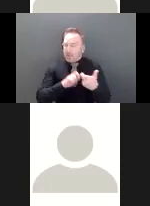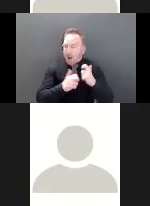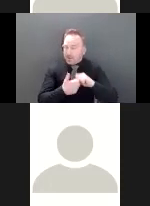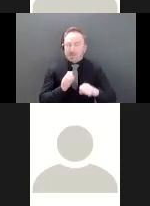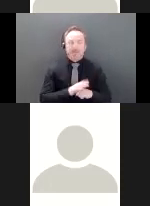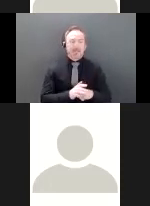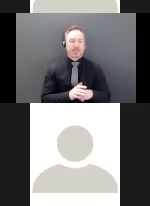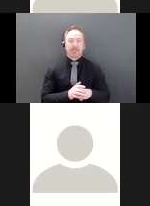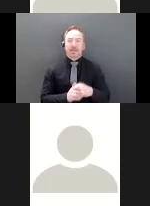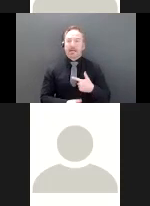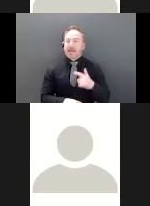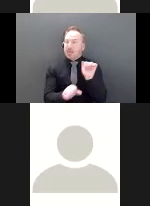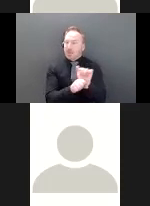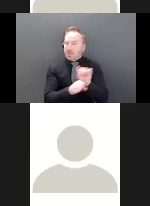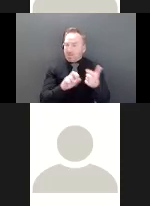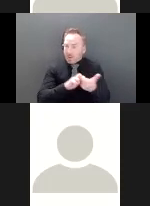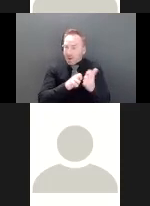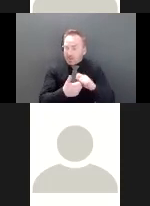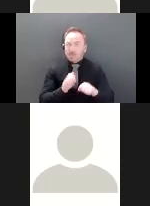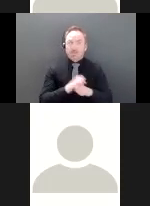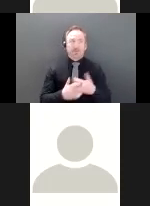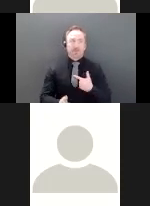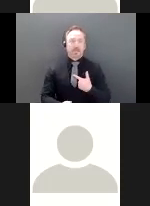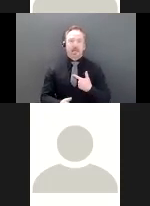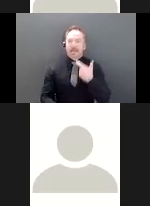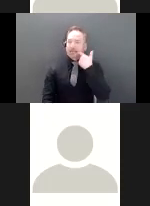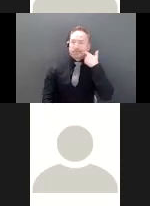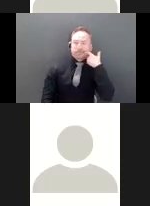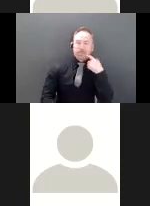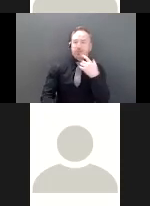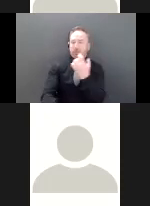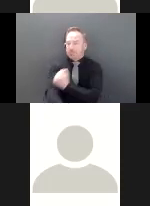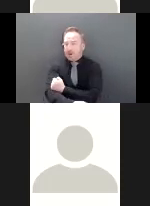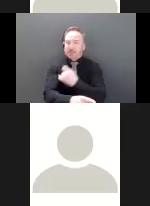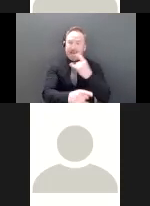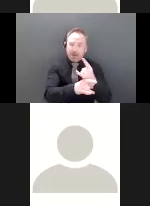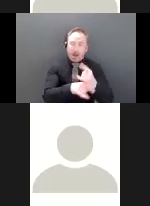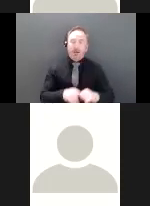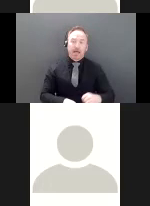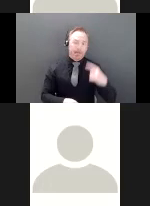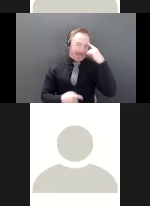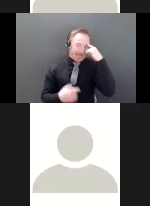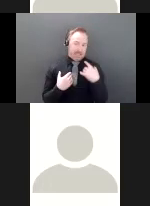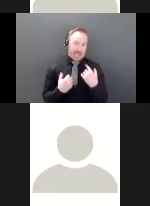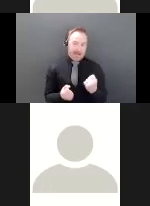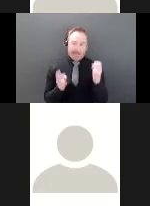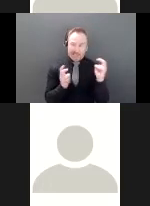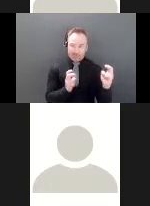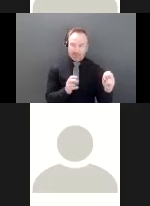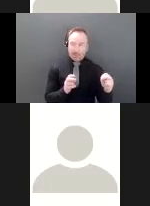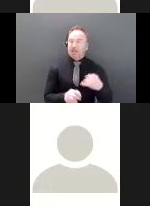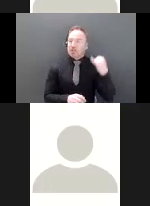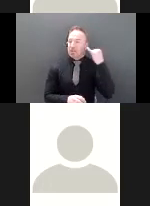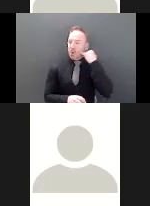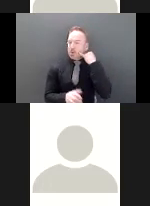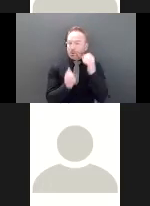financial problems, some substance abuse, and mental health issues, especially those which are untreated. And then looking at